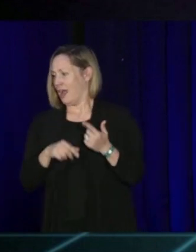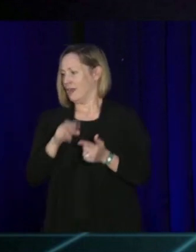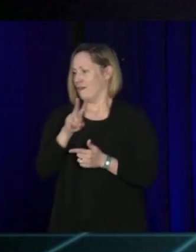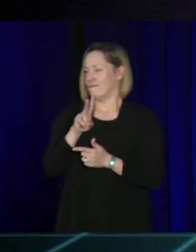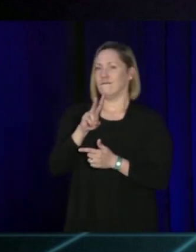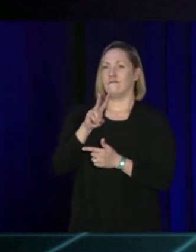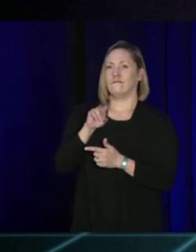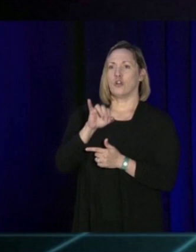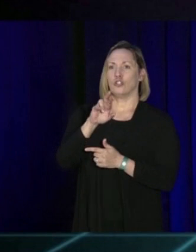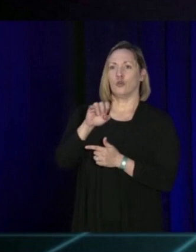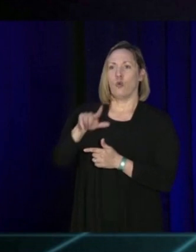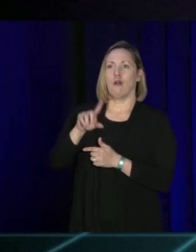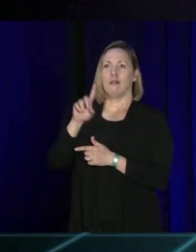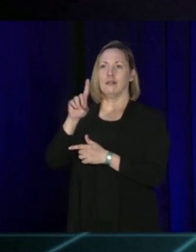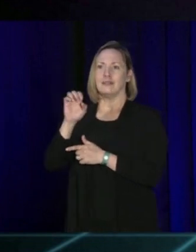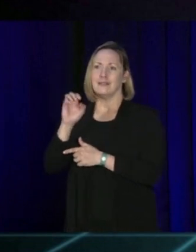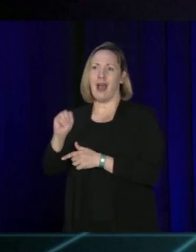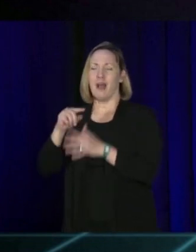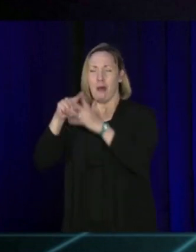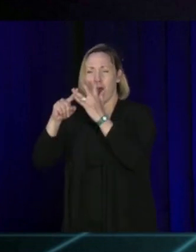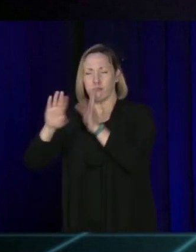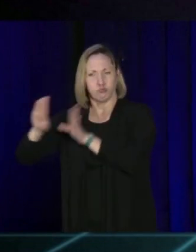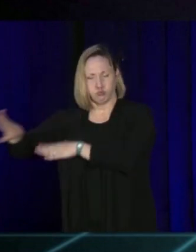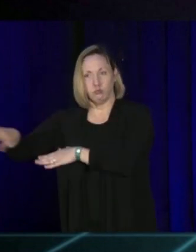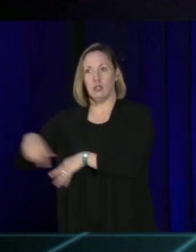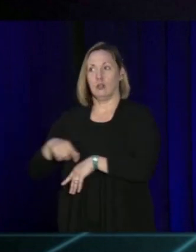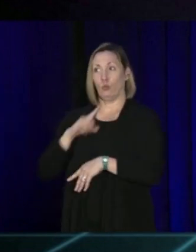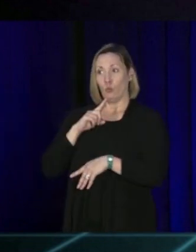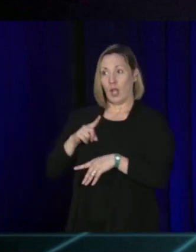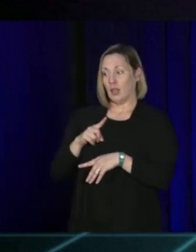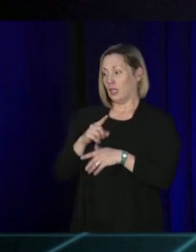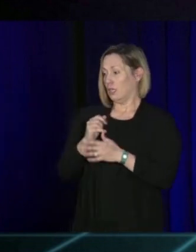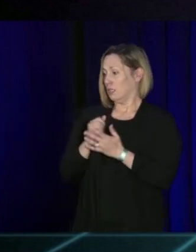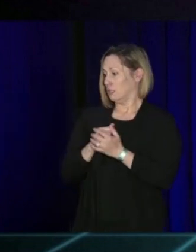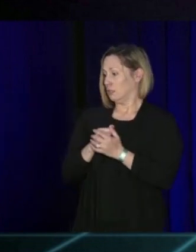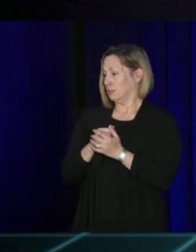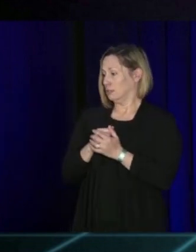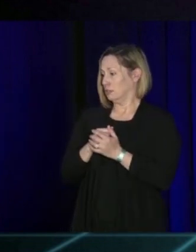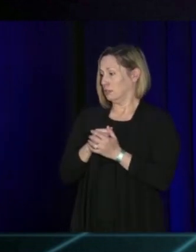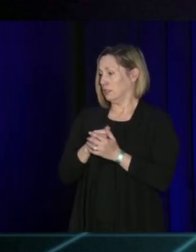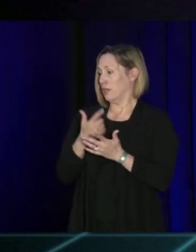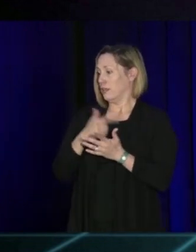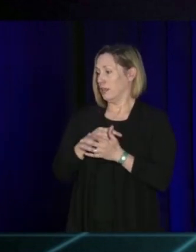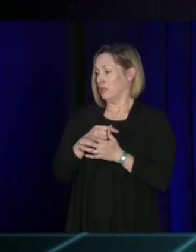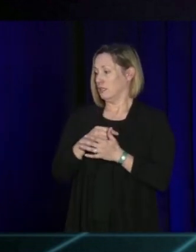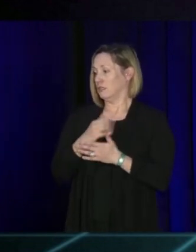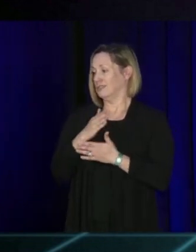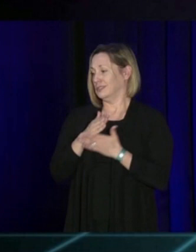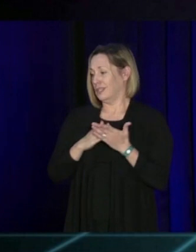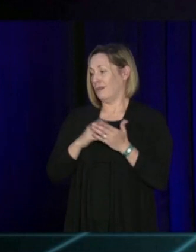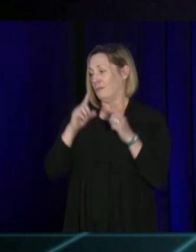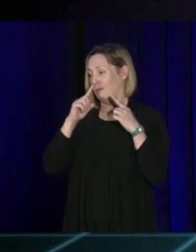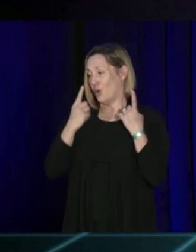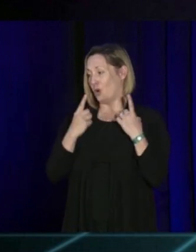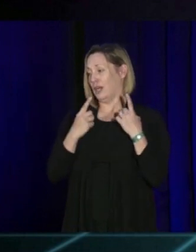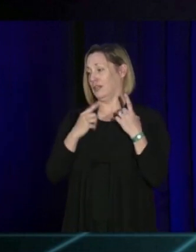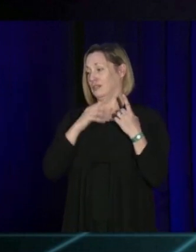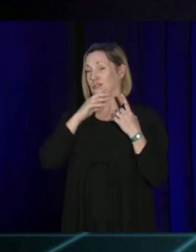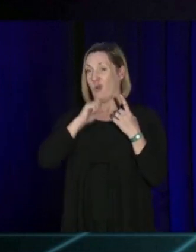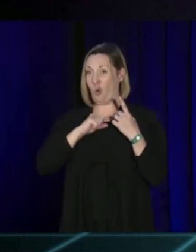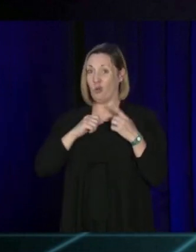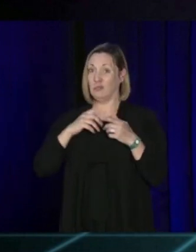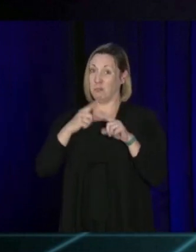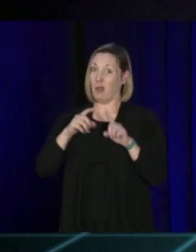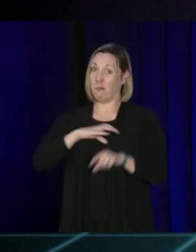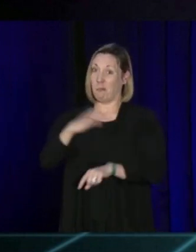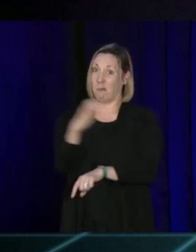rendering, or JSX. Rather, there are a few boring, old, and powerful ideas. And I hope you're curious, but we're going to